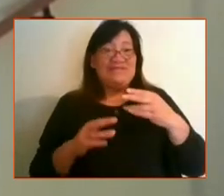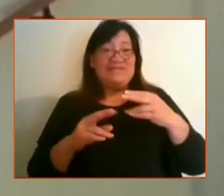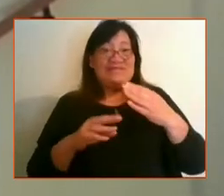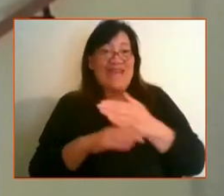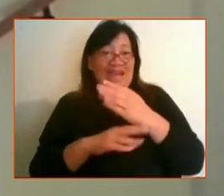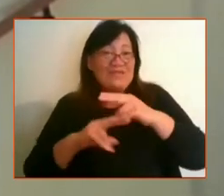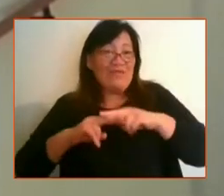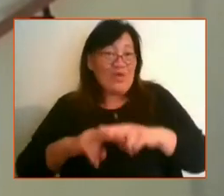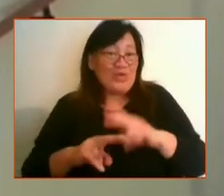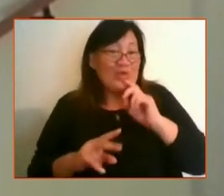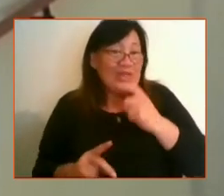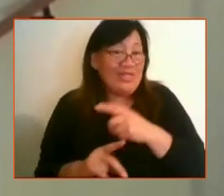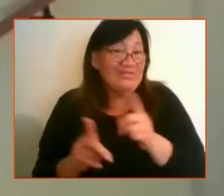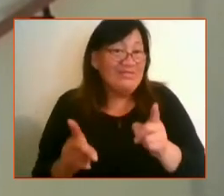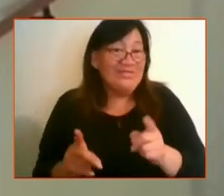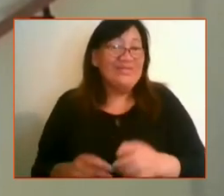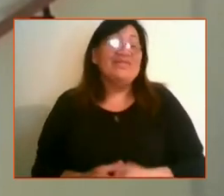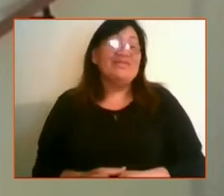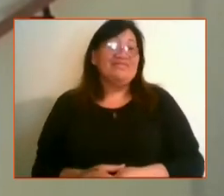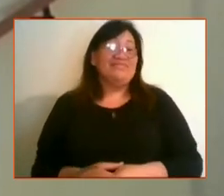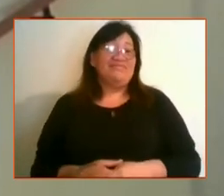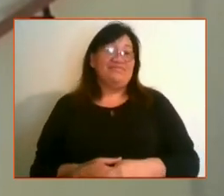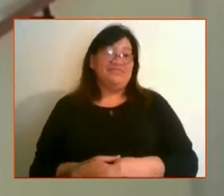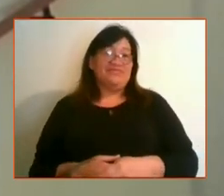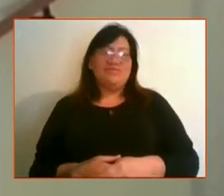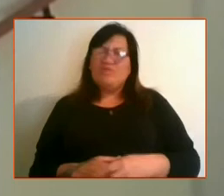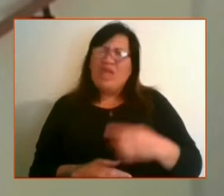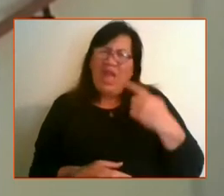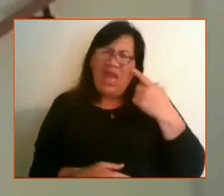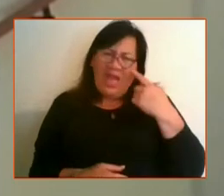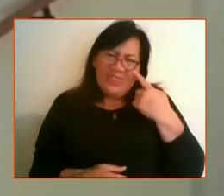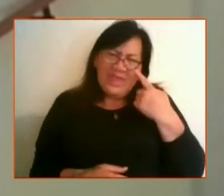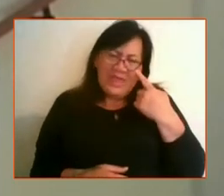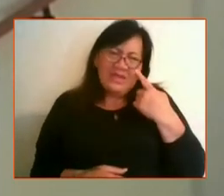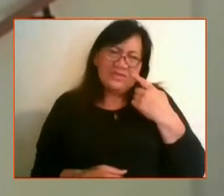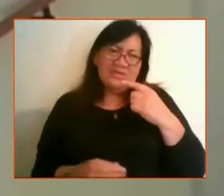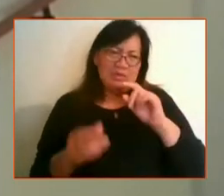Young. Yeah, and I think the key word there is all relevant